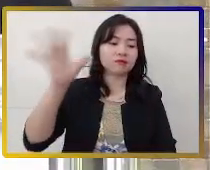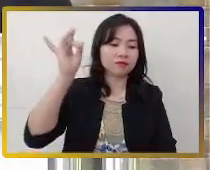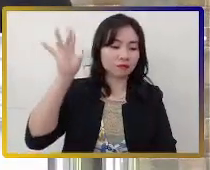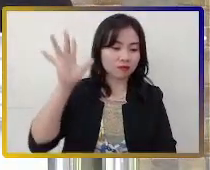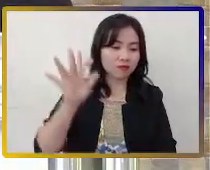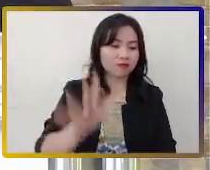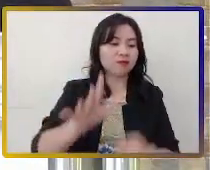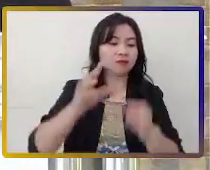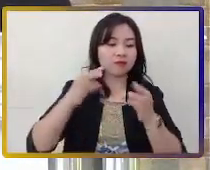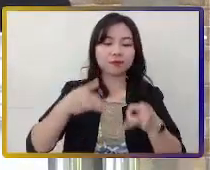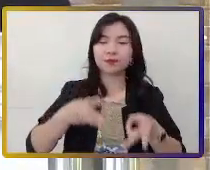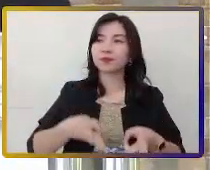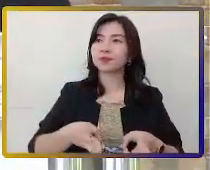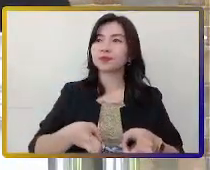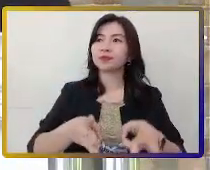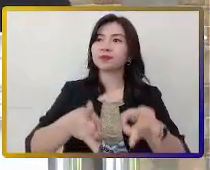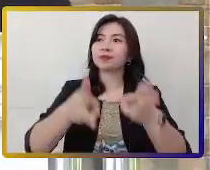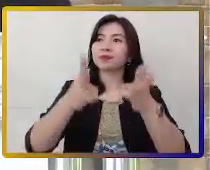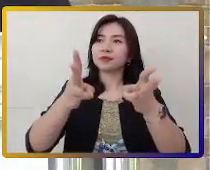light the